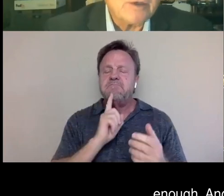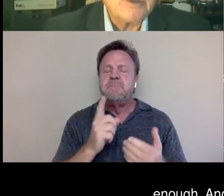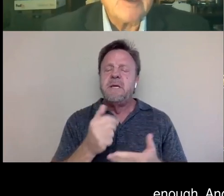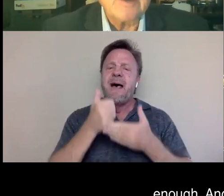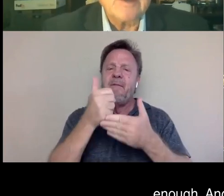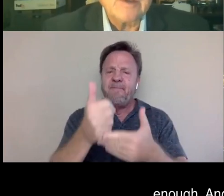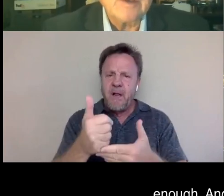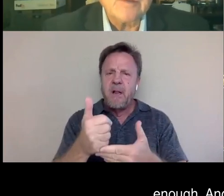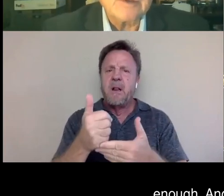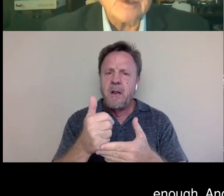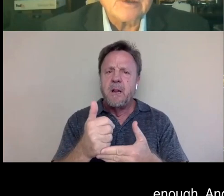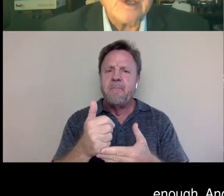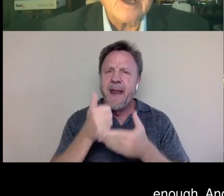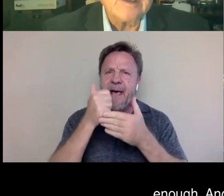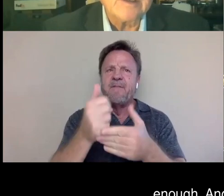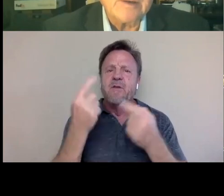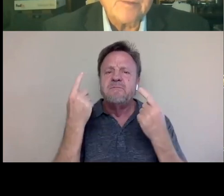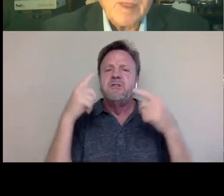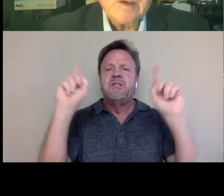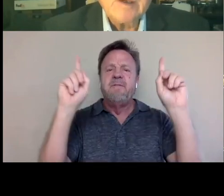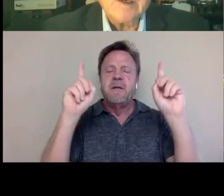towards achieving the result.